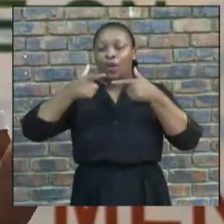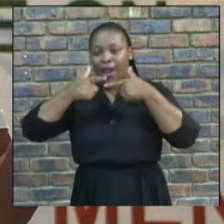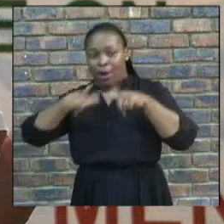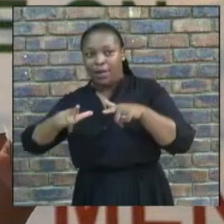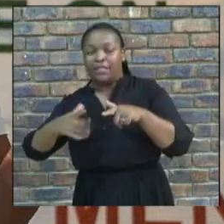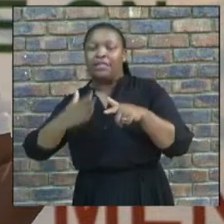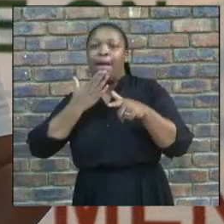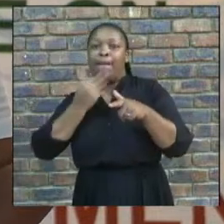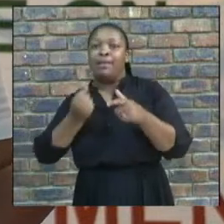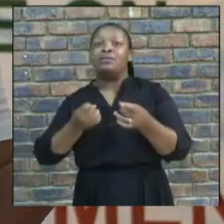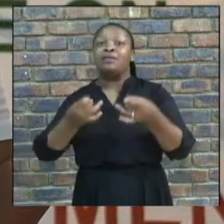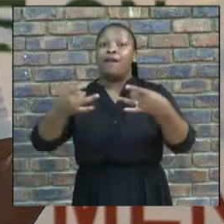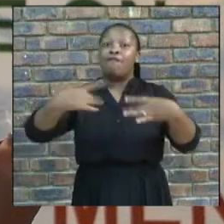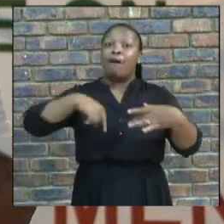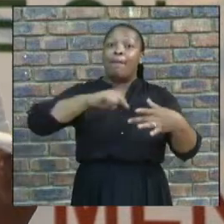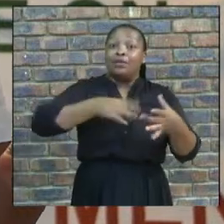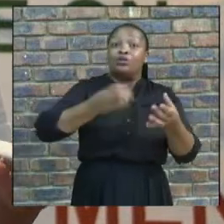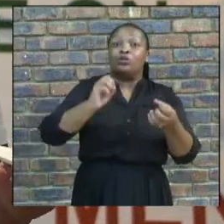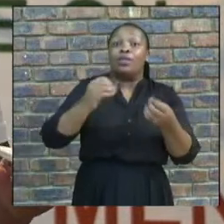Le ba file Thabo.